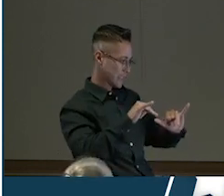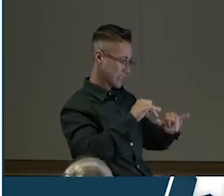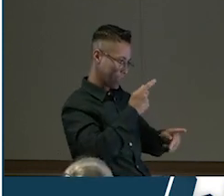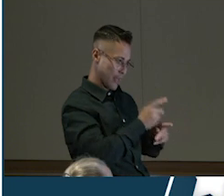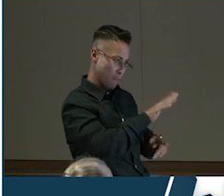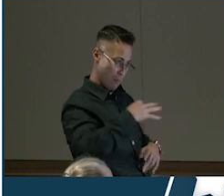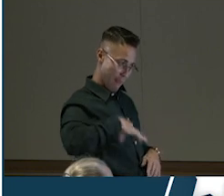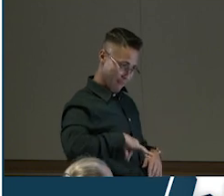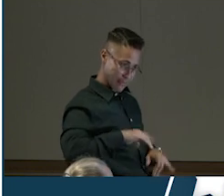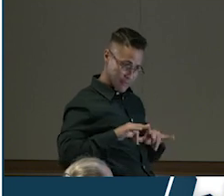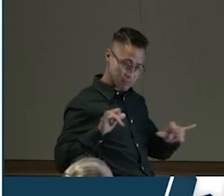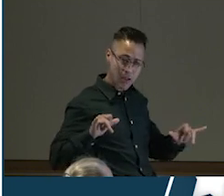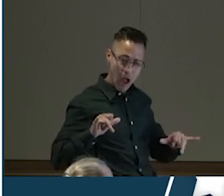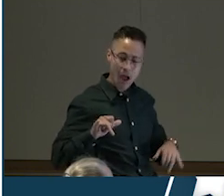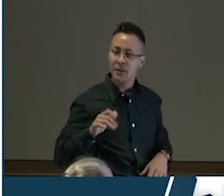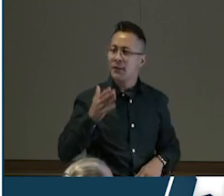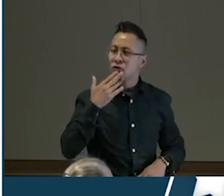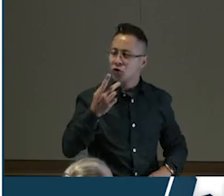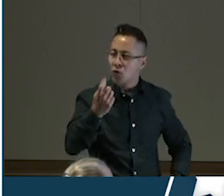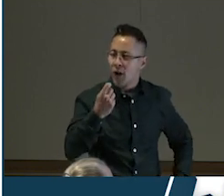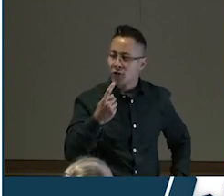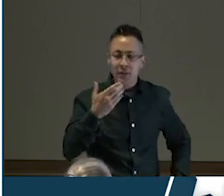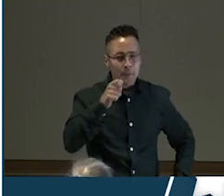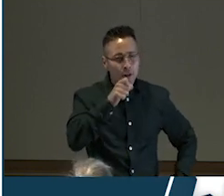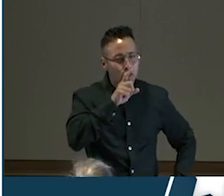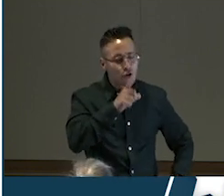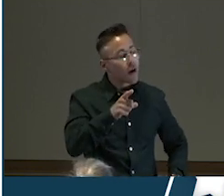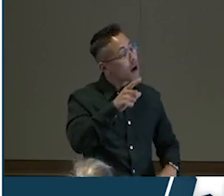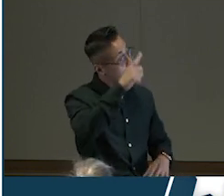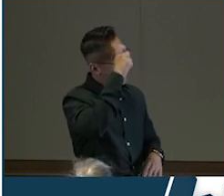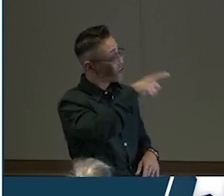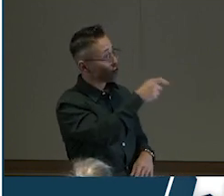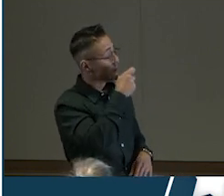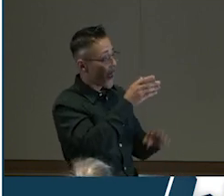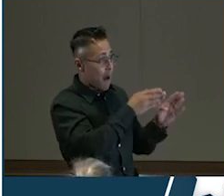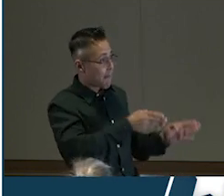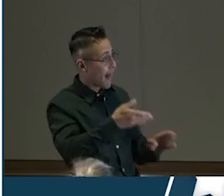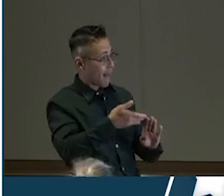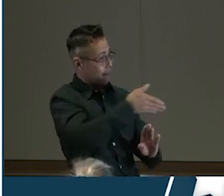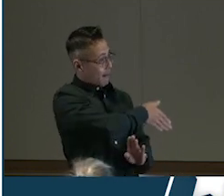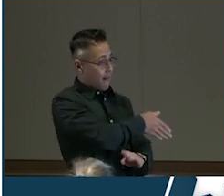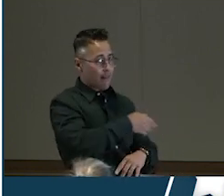That's a good question. I'm not sure. Because you didn't plan for it, or you